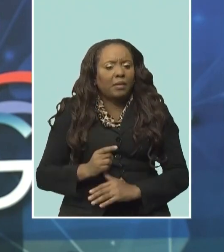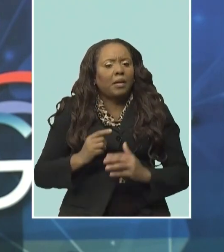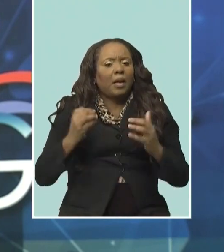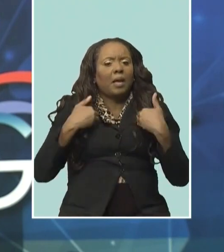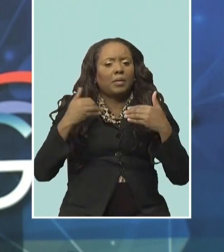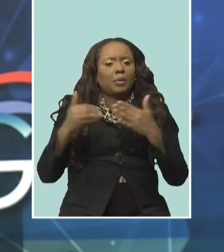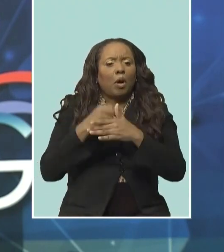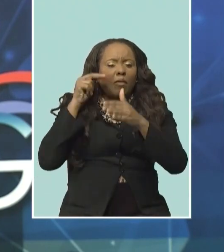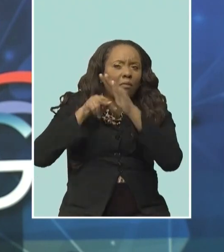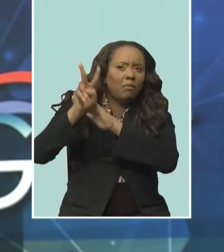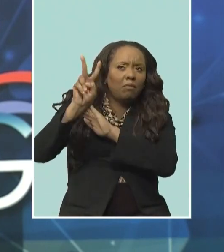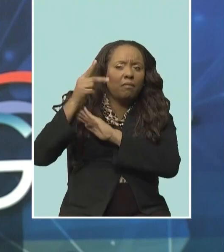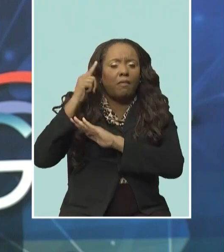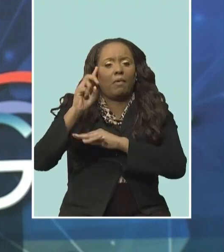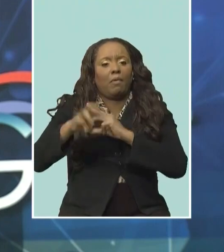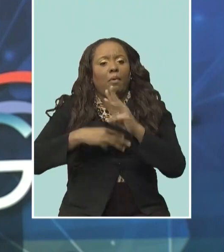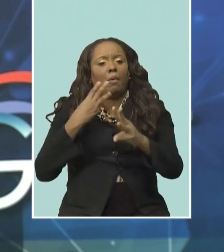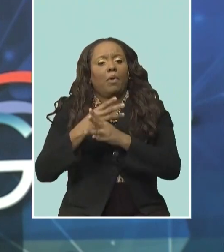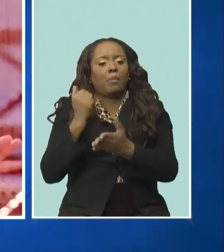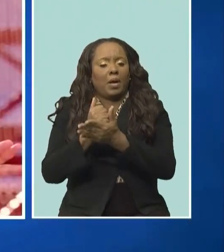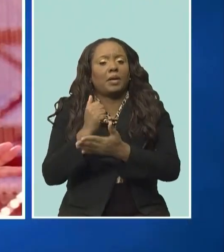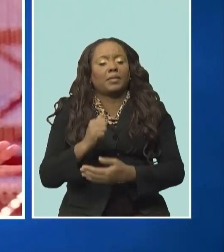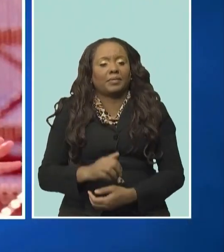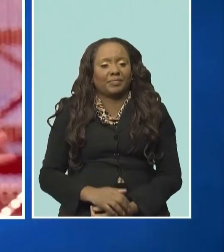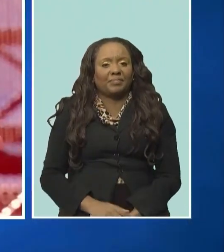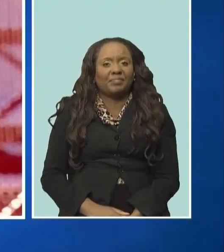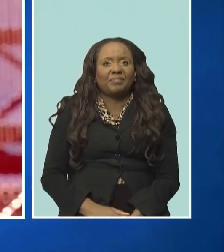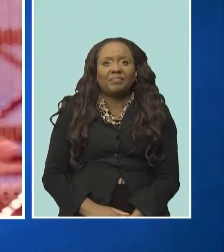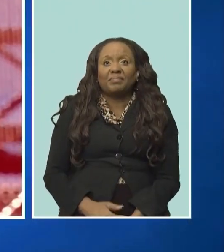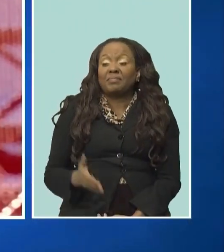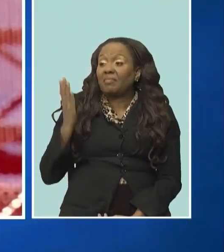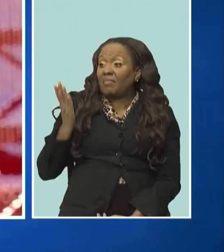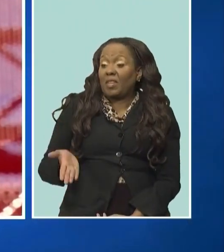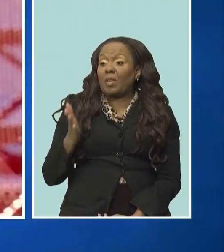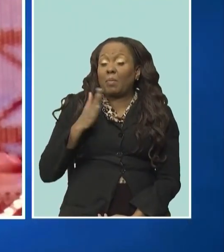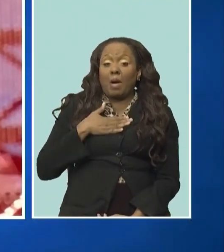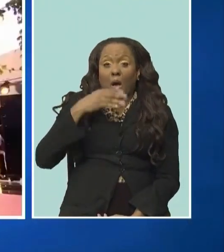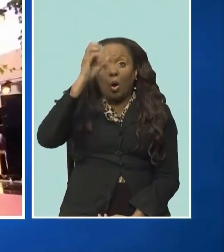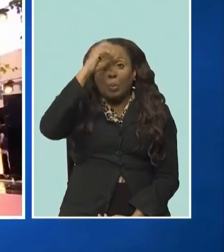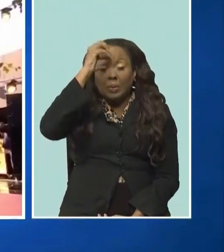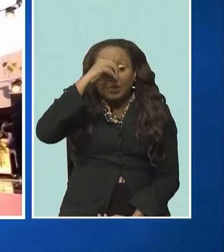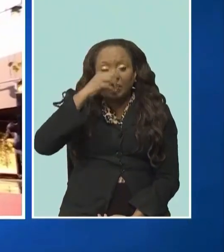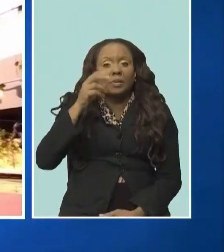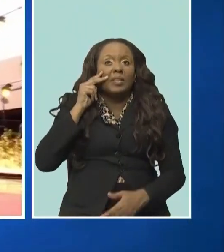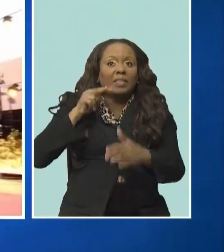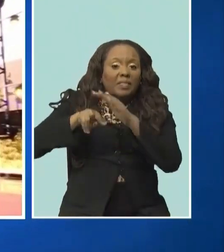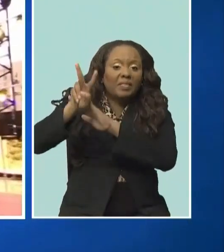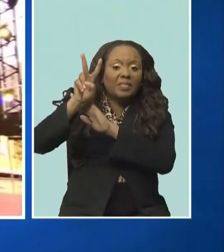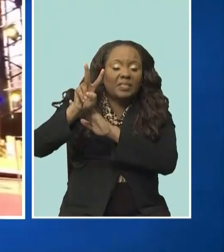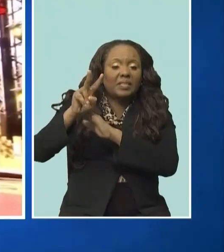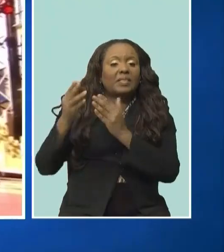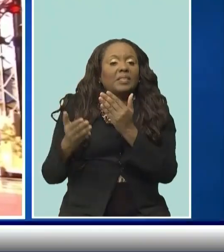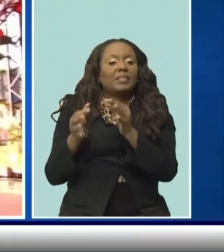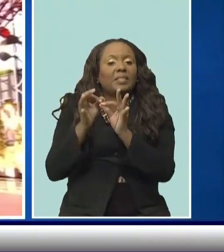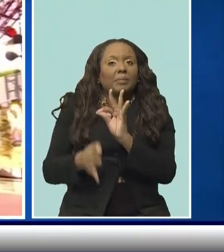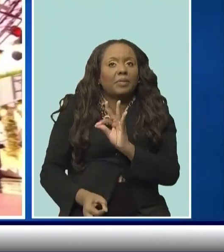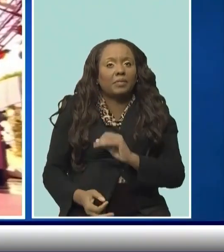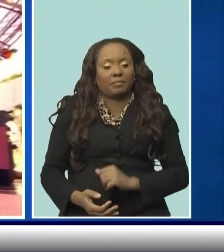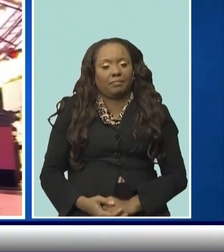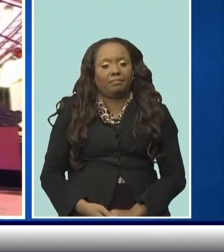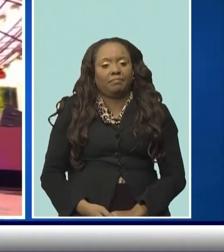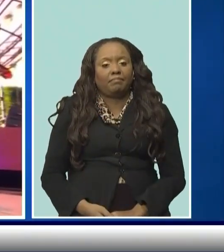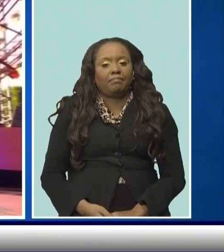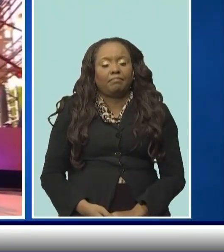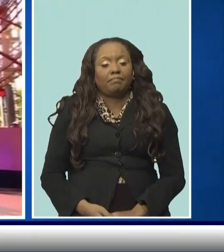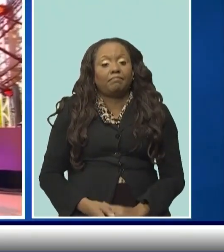vision for the World Bank. In my view, that vision is very simple. Create a world